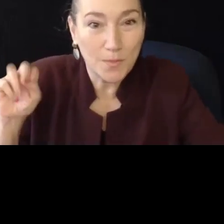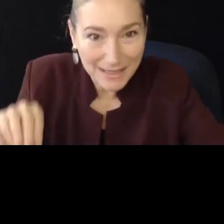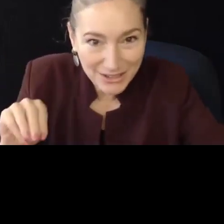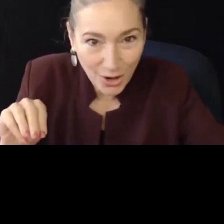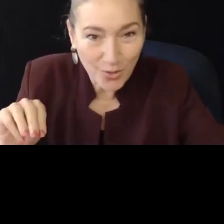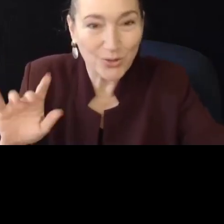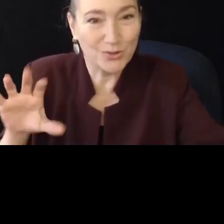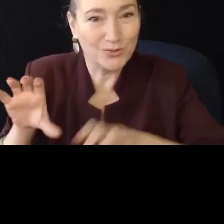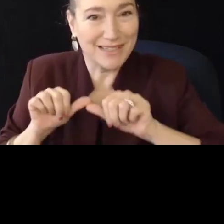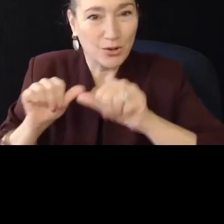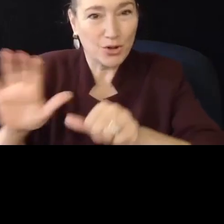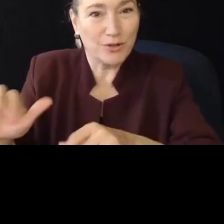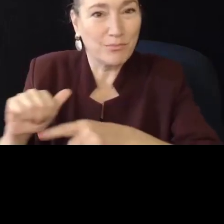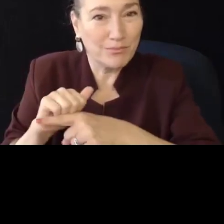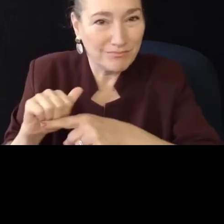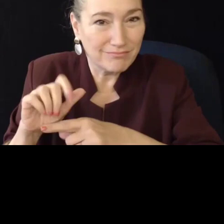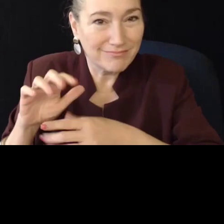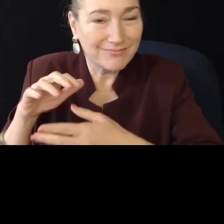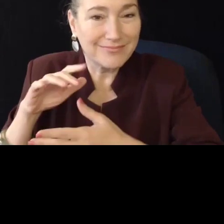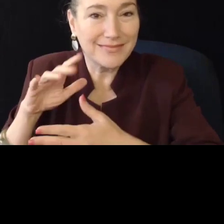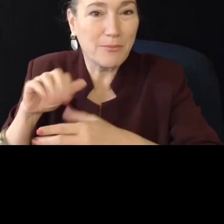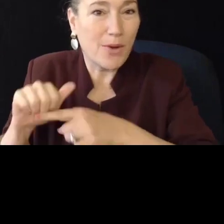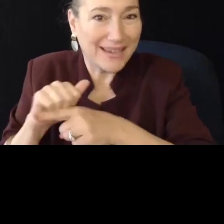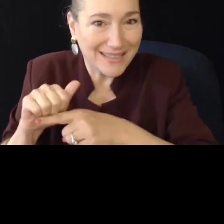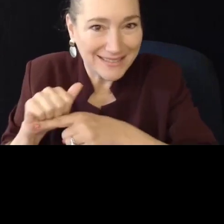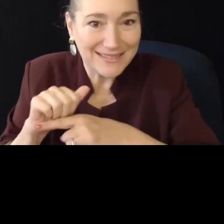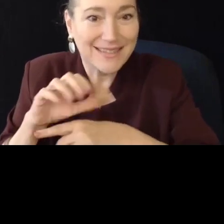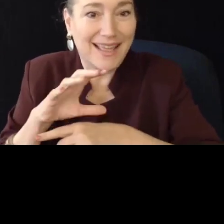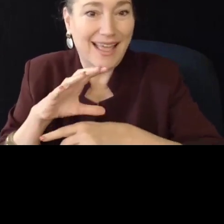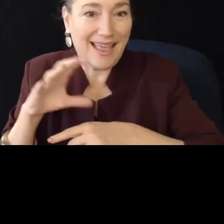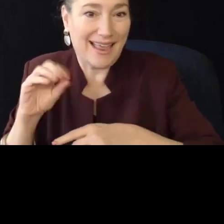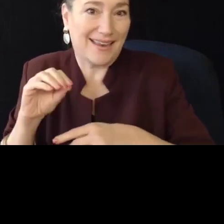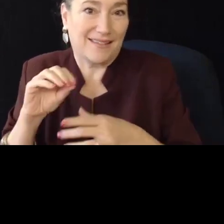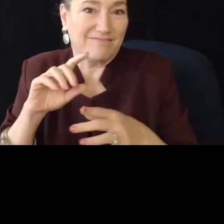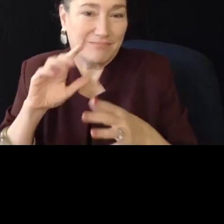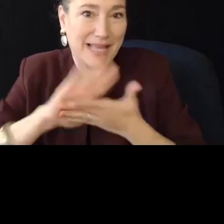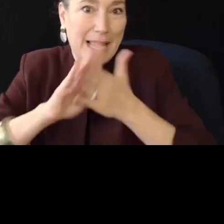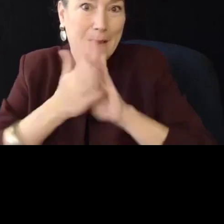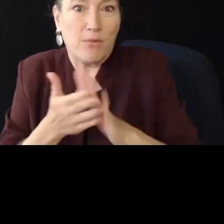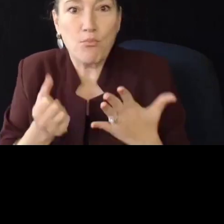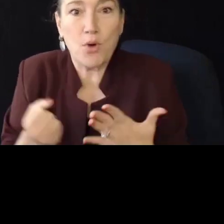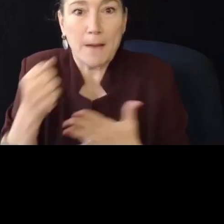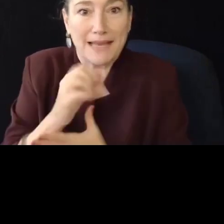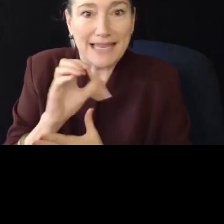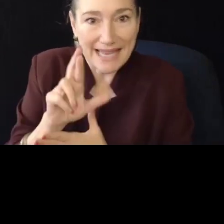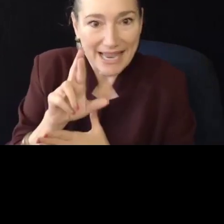After her studies, she moved to New Mexico, where she practiced